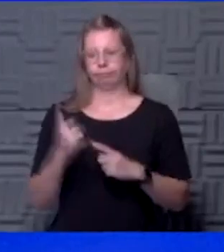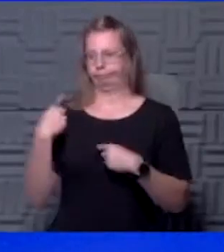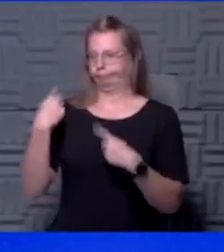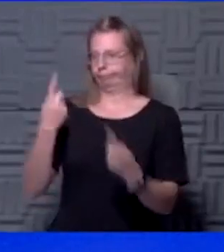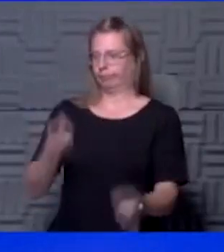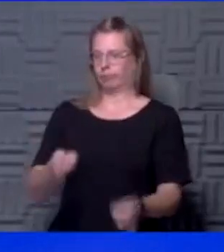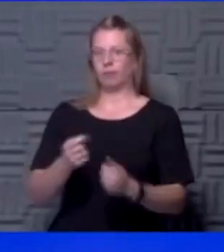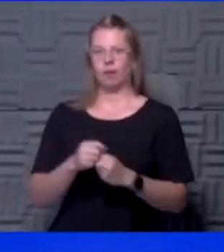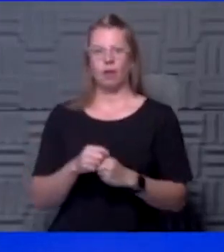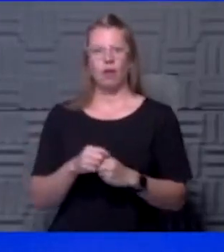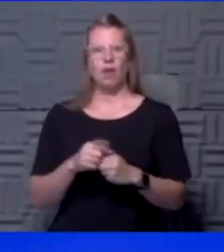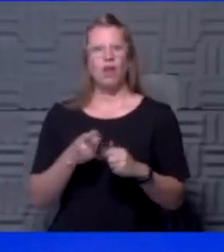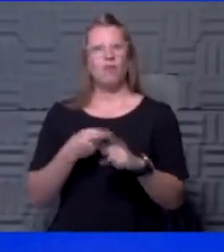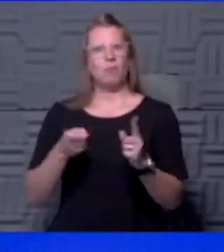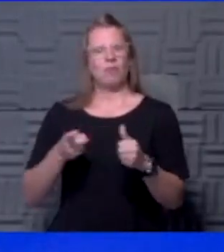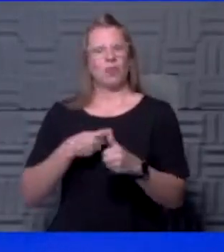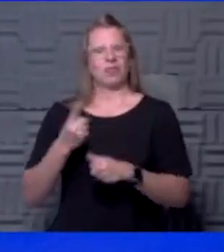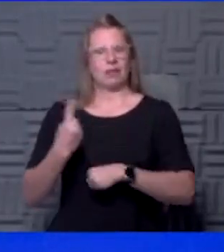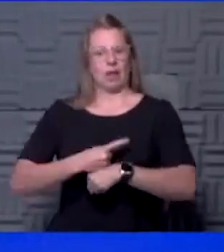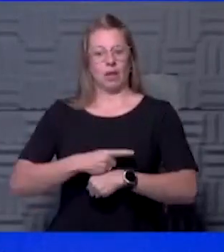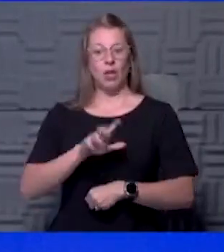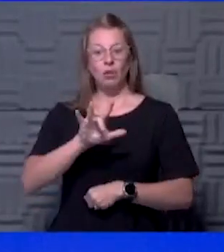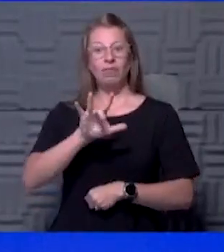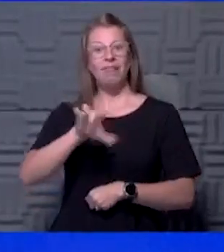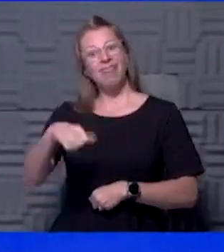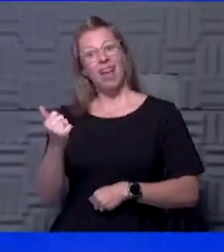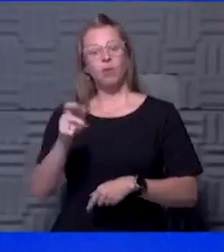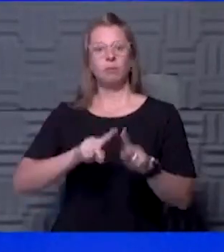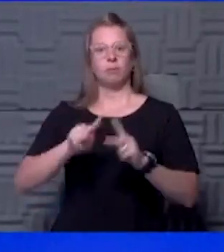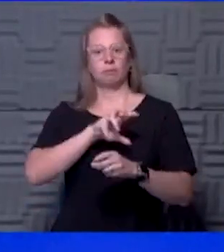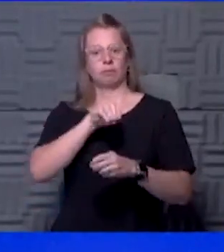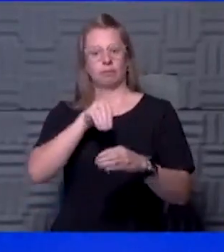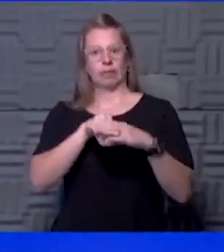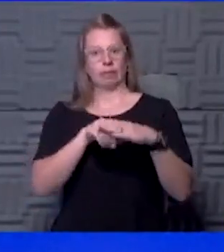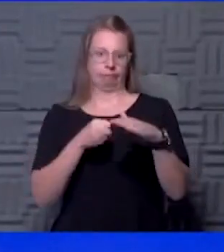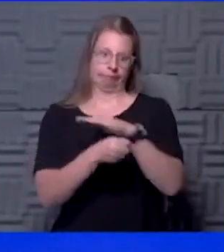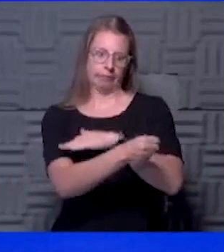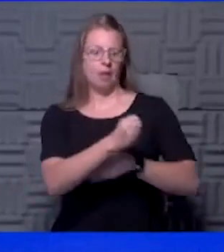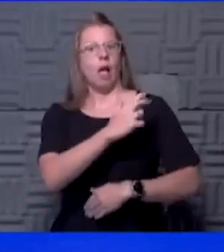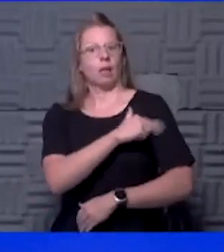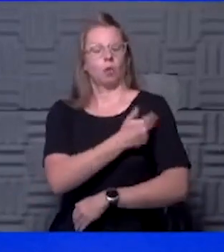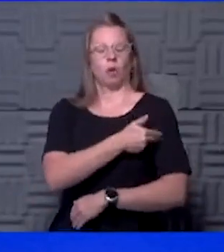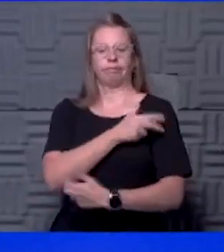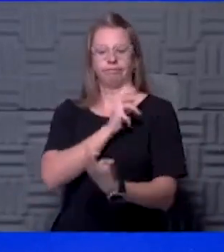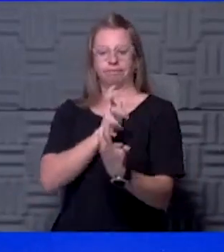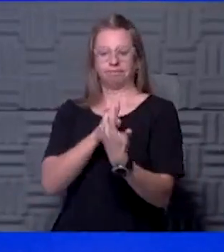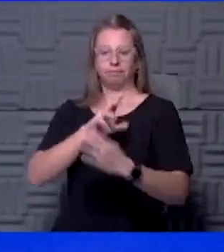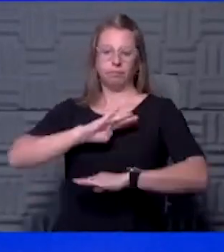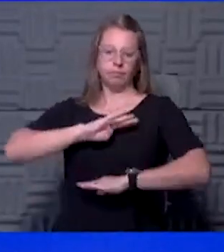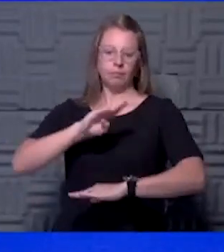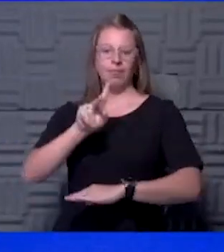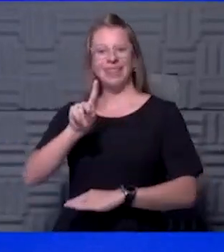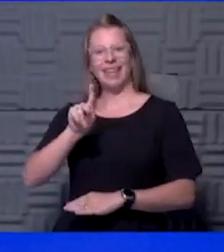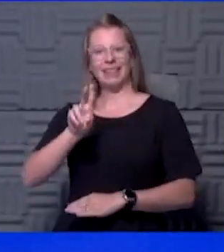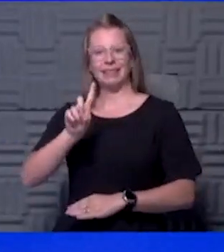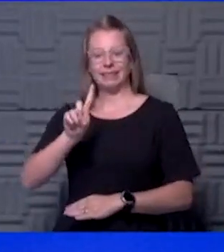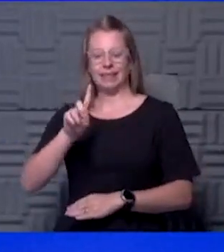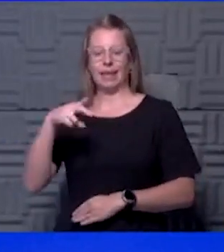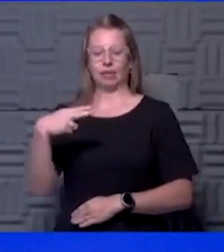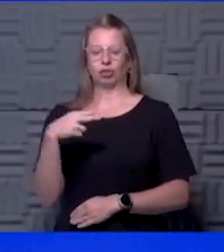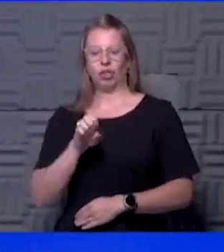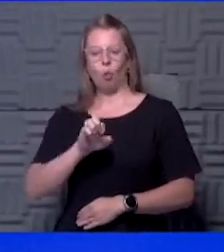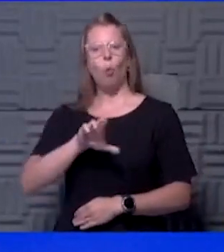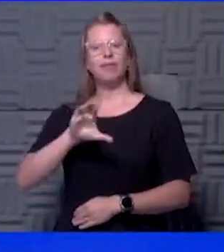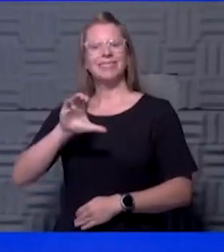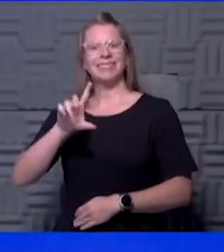day one. But we still have 25 other people in the hospital who meet our criteria, or the KDHE or the CDC criteria, for